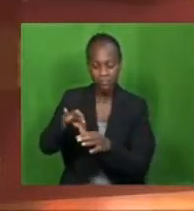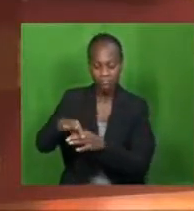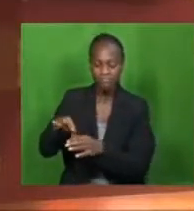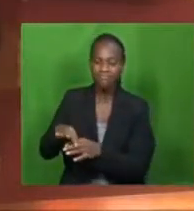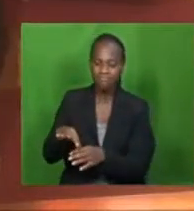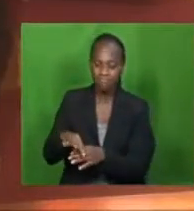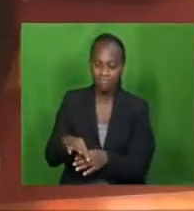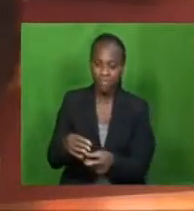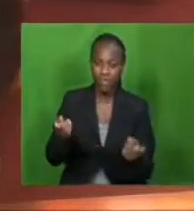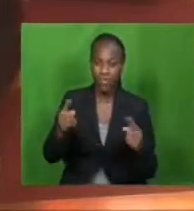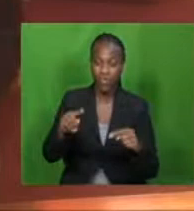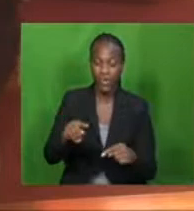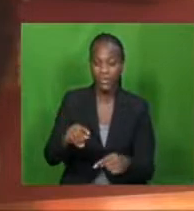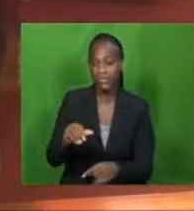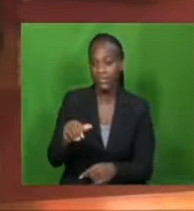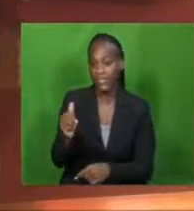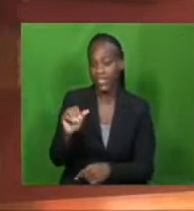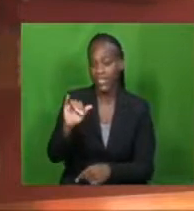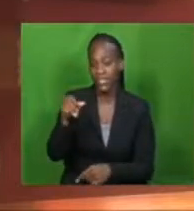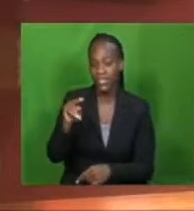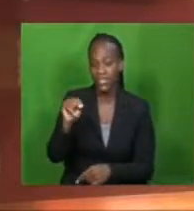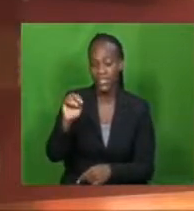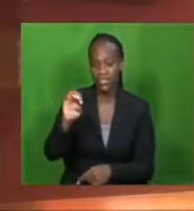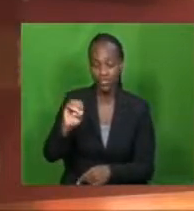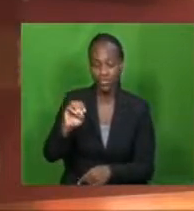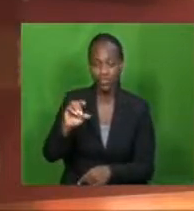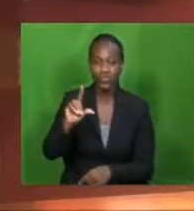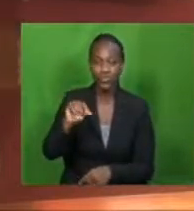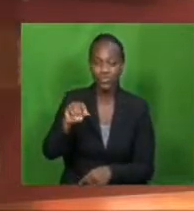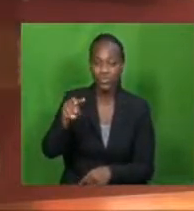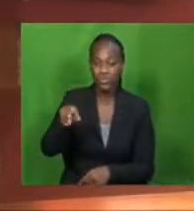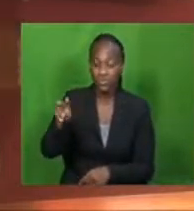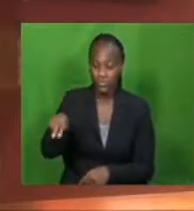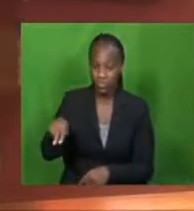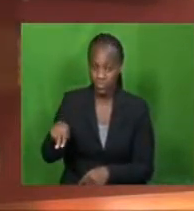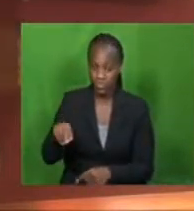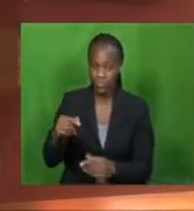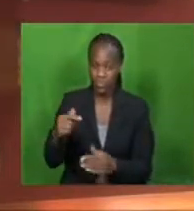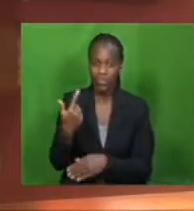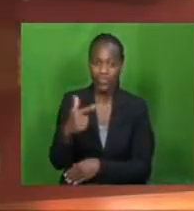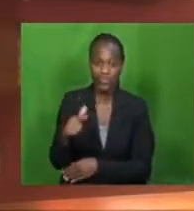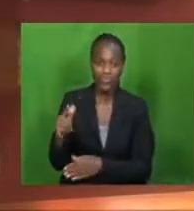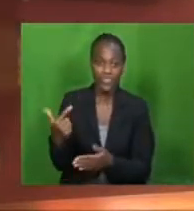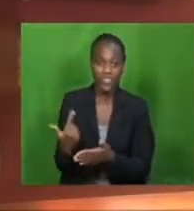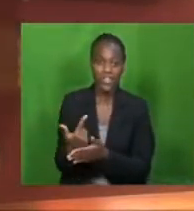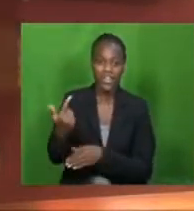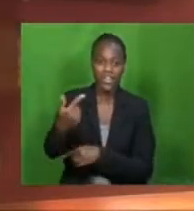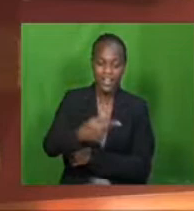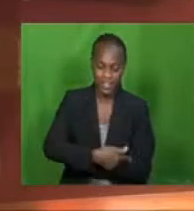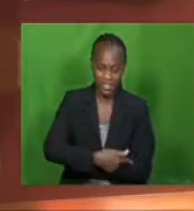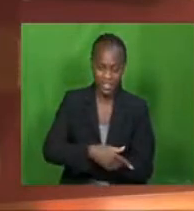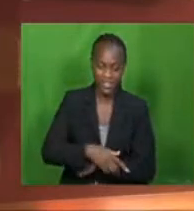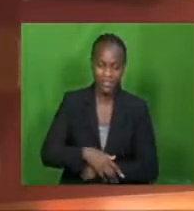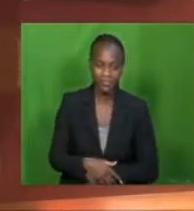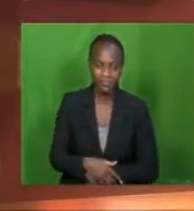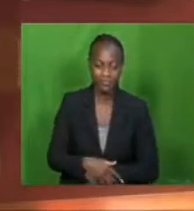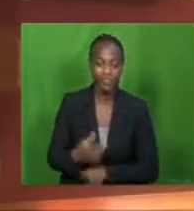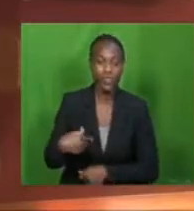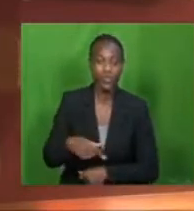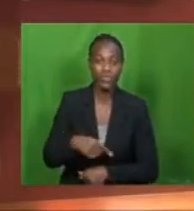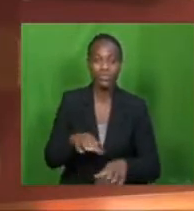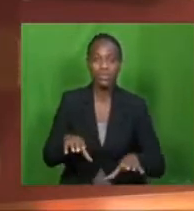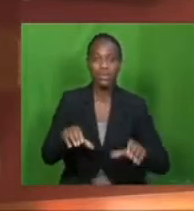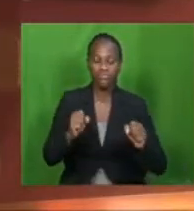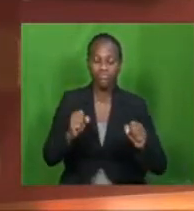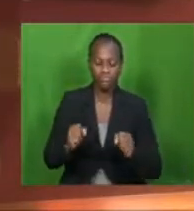10, 2022, the Green Ghana Day. Based on lessons from the maiden edition, we have adopted a two-pronged